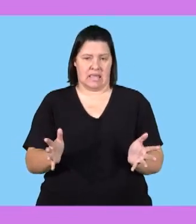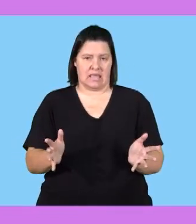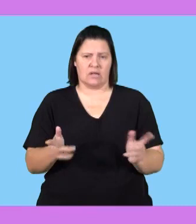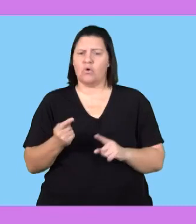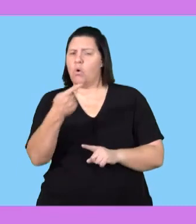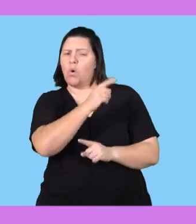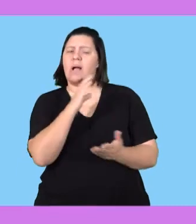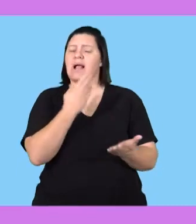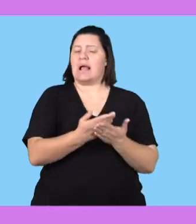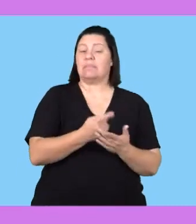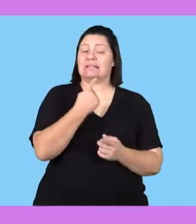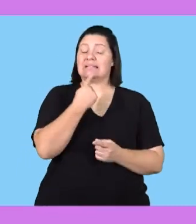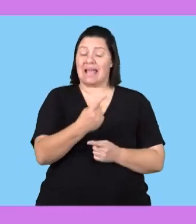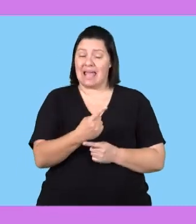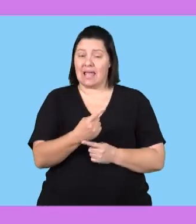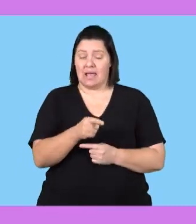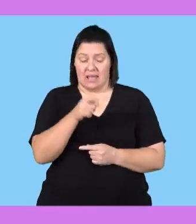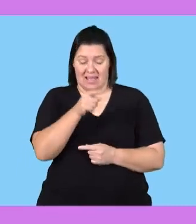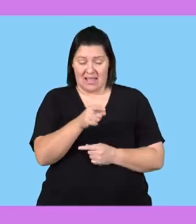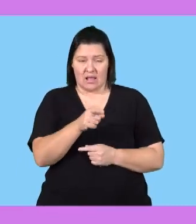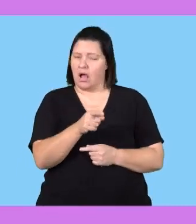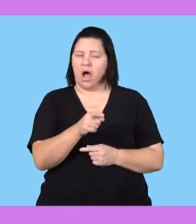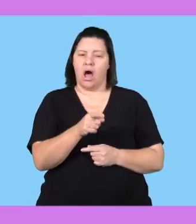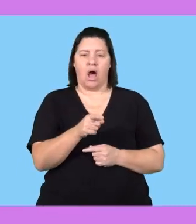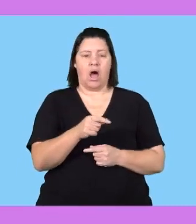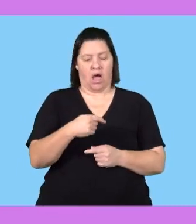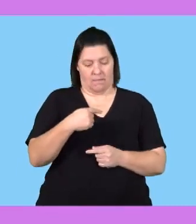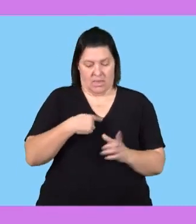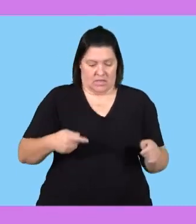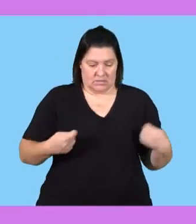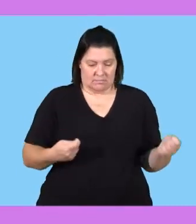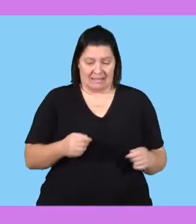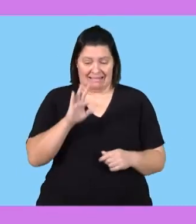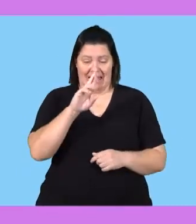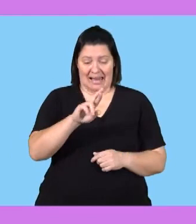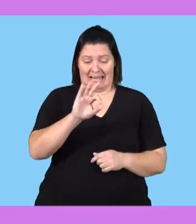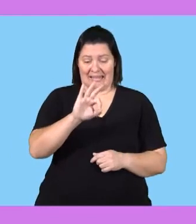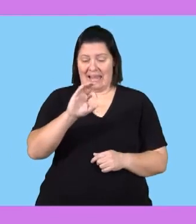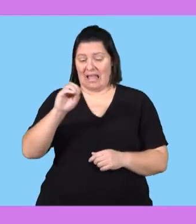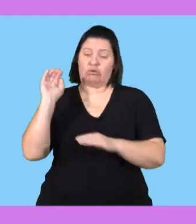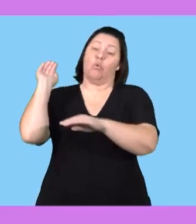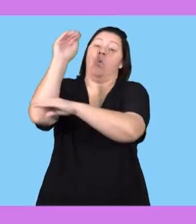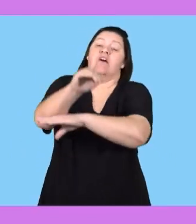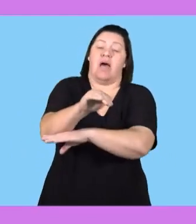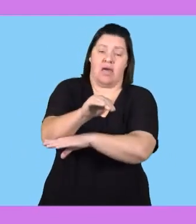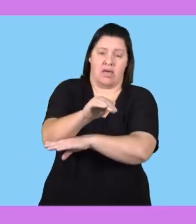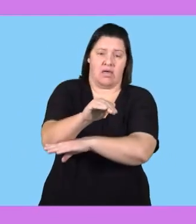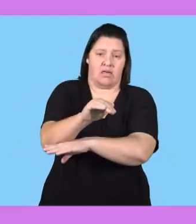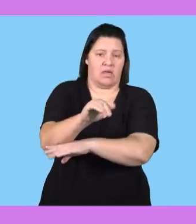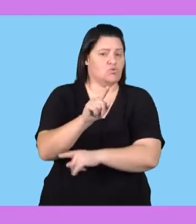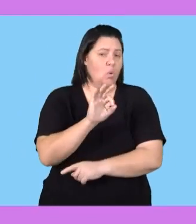So let us go back to the claim. According to the claim, she is claiming that she has spent more